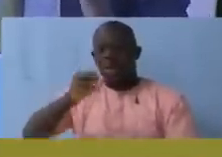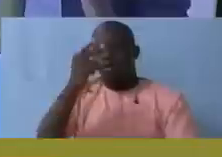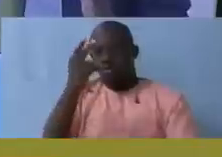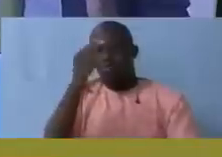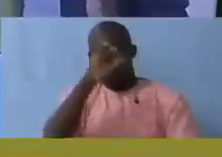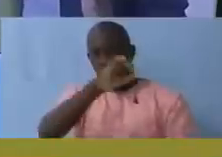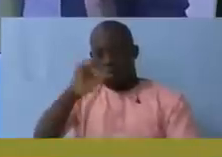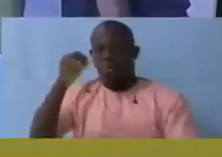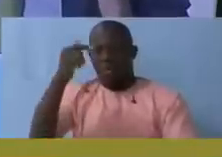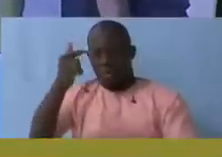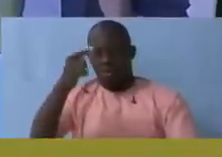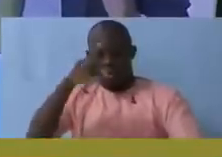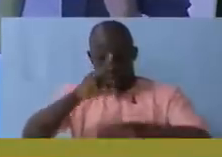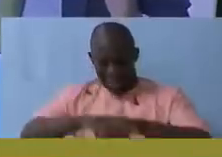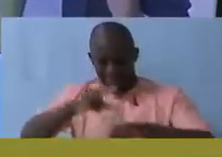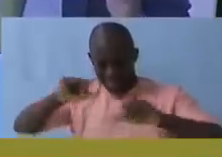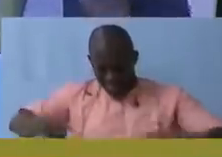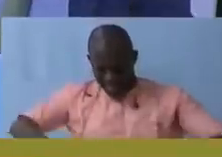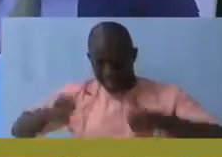program, correct?